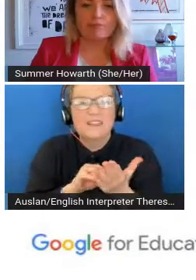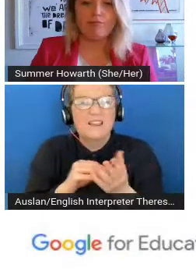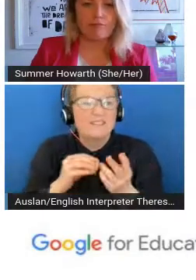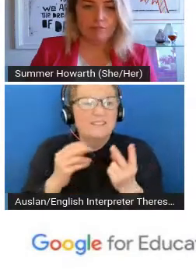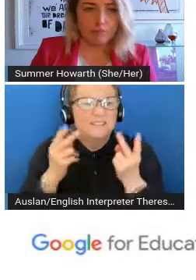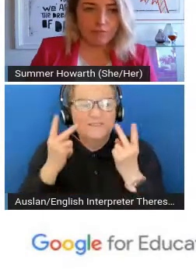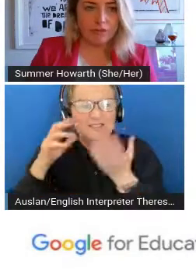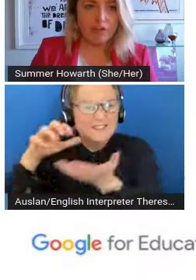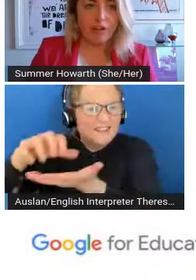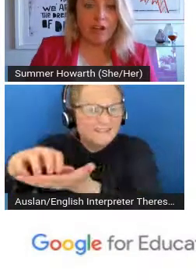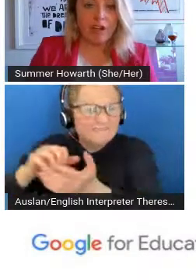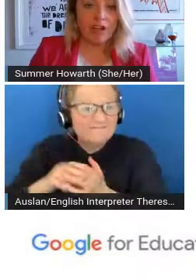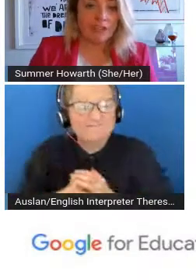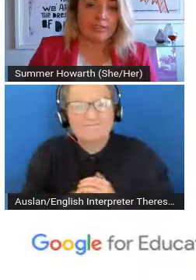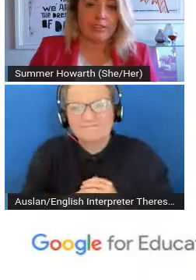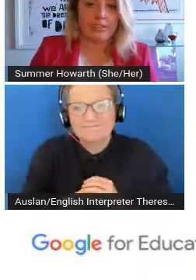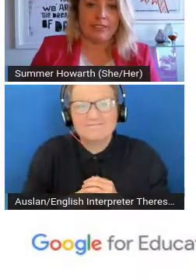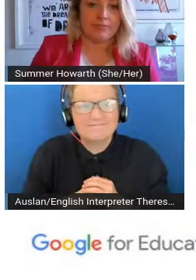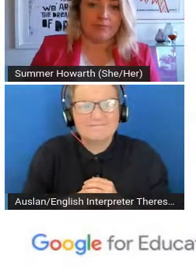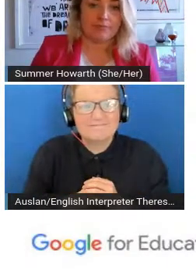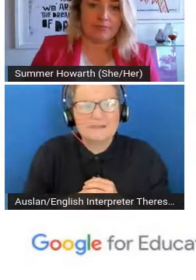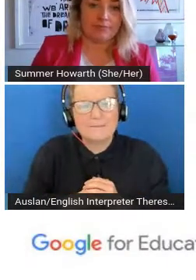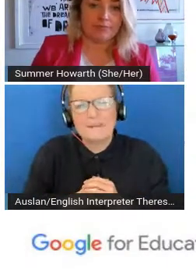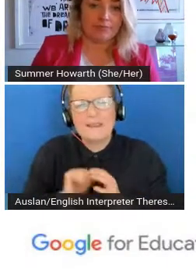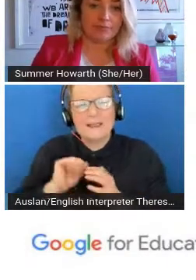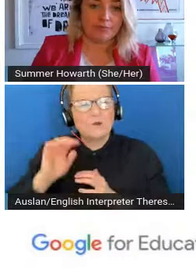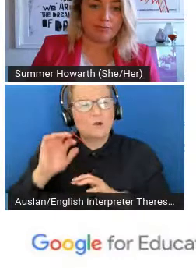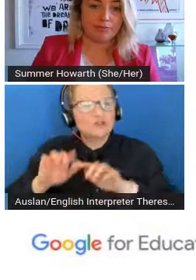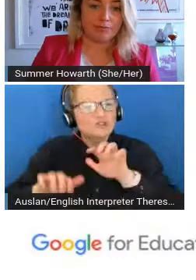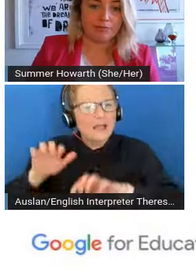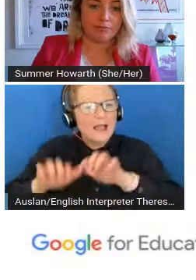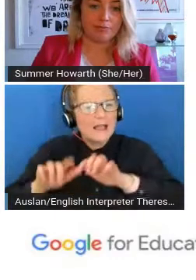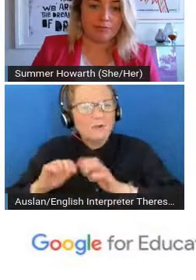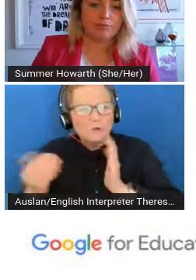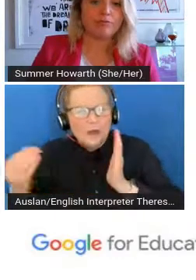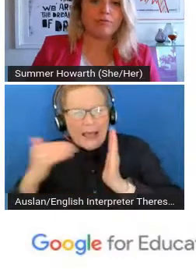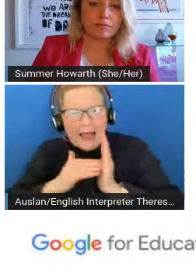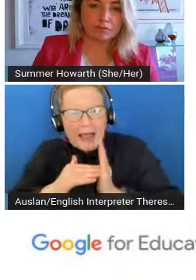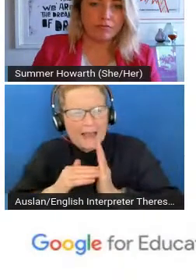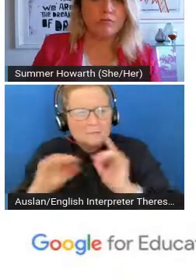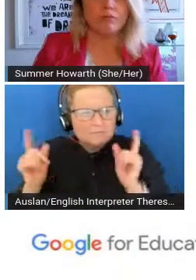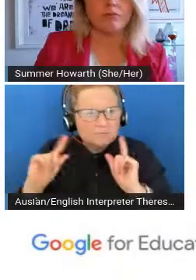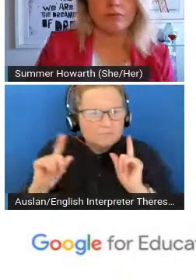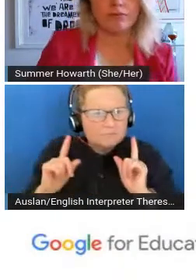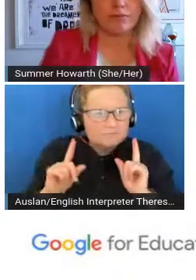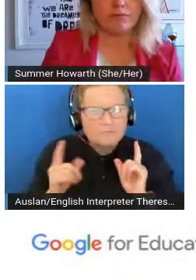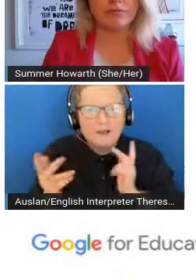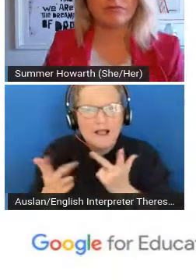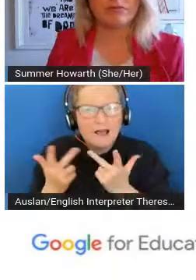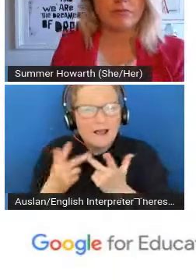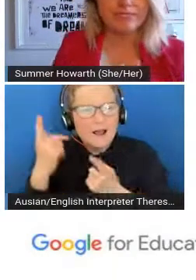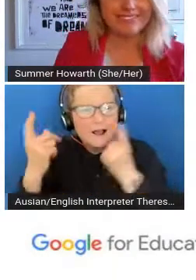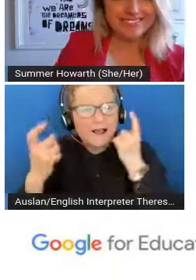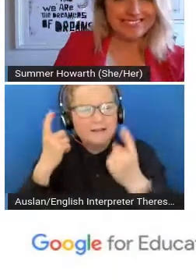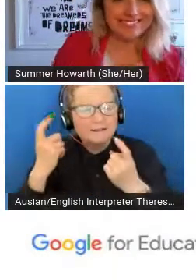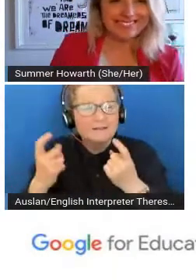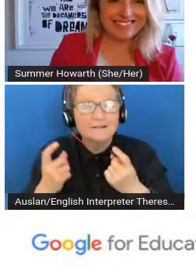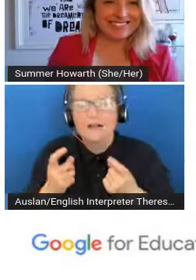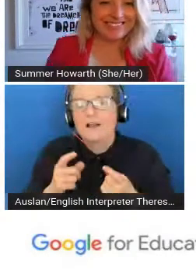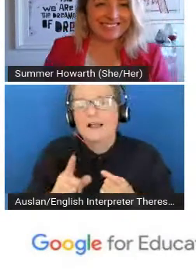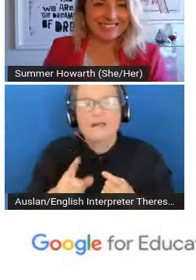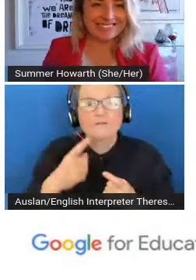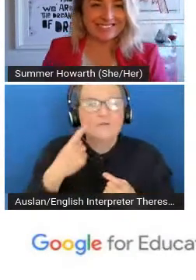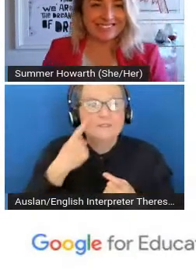something else. So maybe if you're thinking about that in the chat, what else could you be adding here as opposed to, anybody who's ever seen these